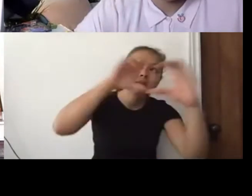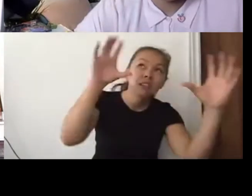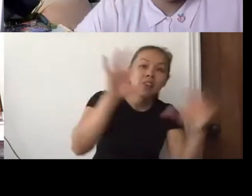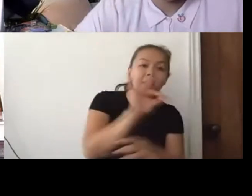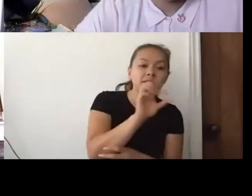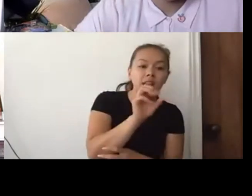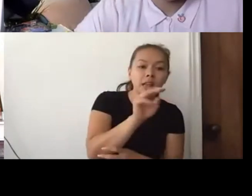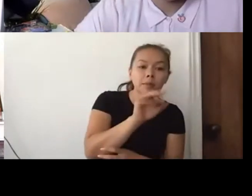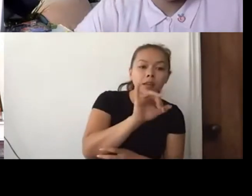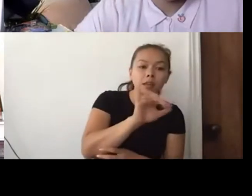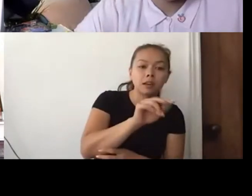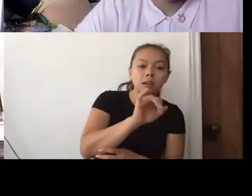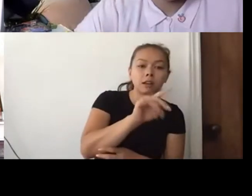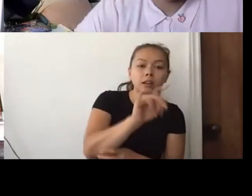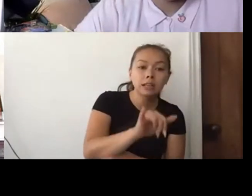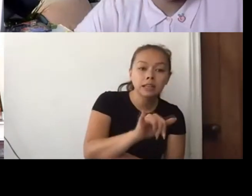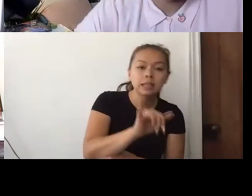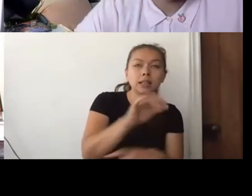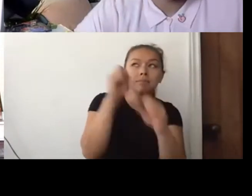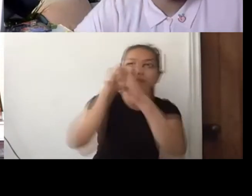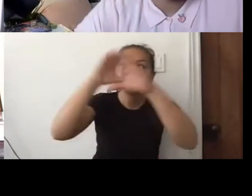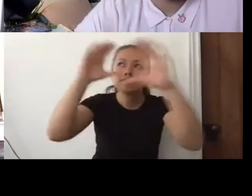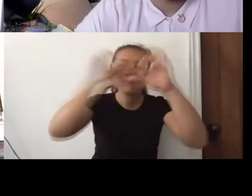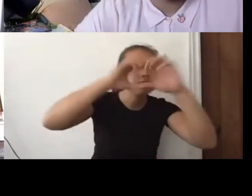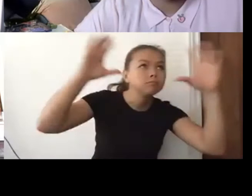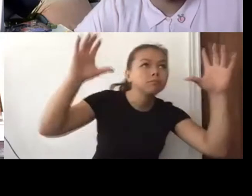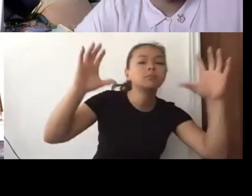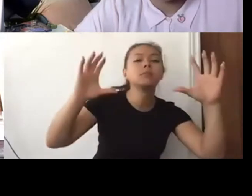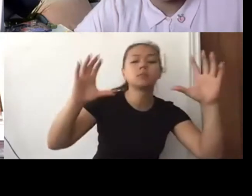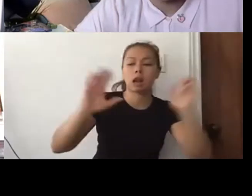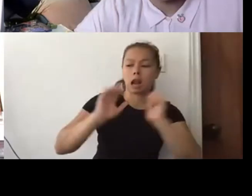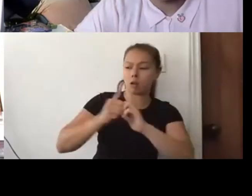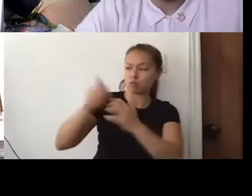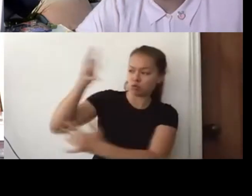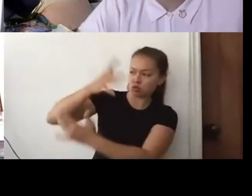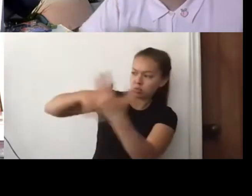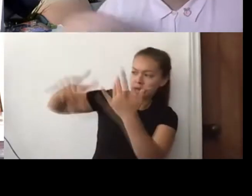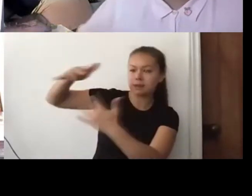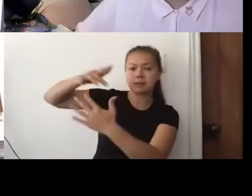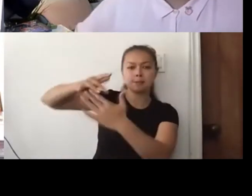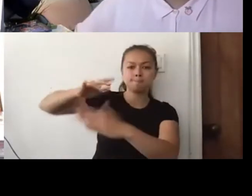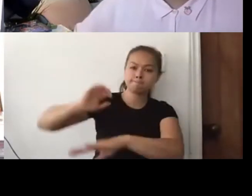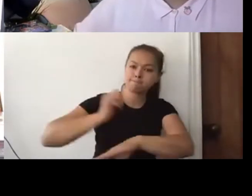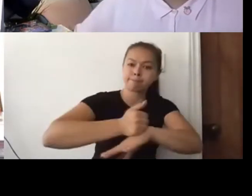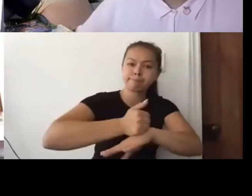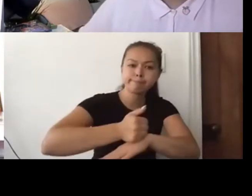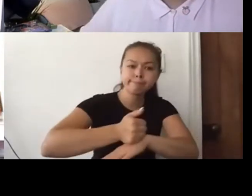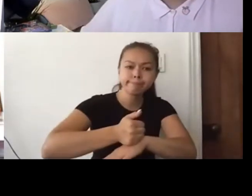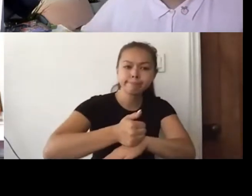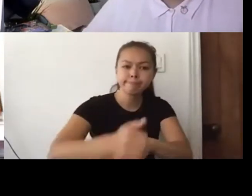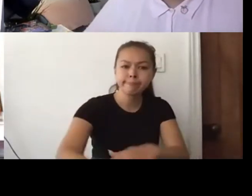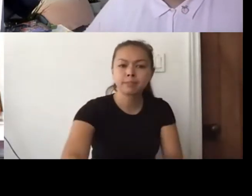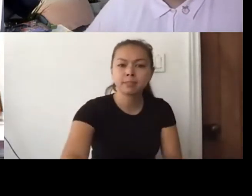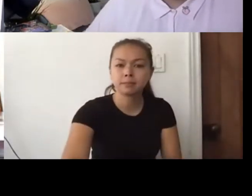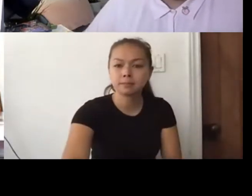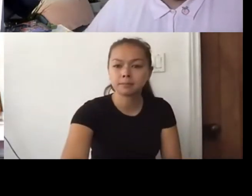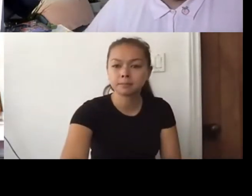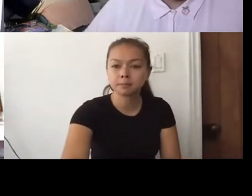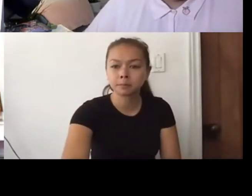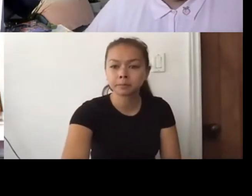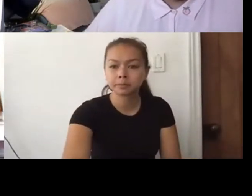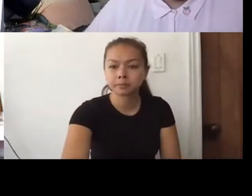to reconstruct both of these gender identities? Thanks, Nick, for that question. Very good